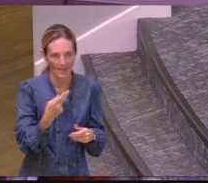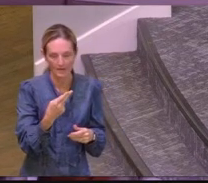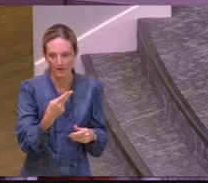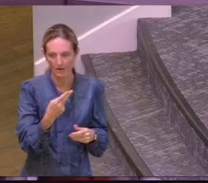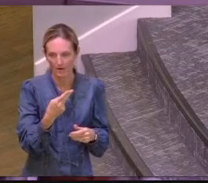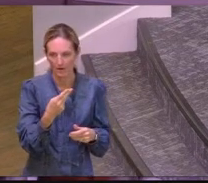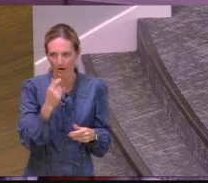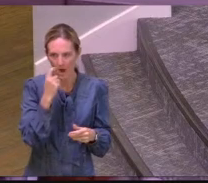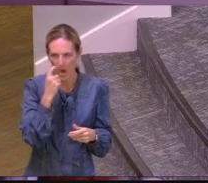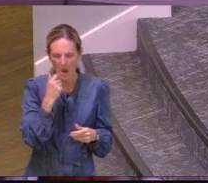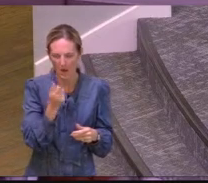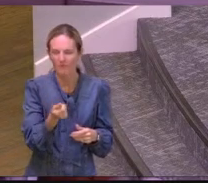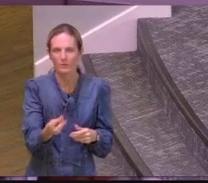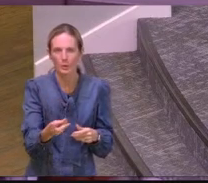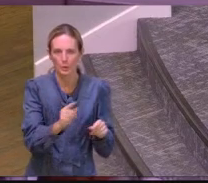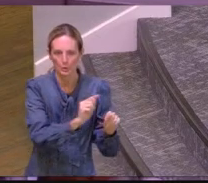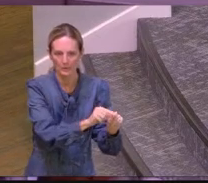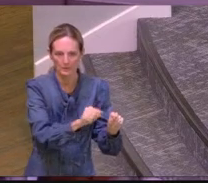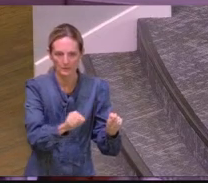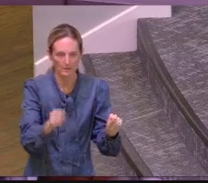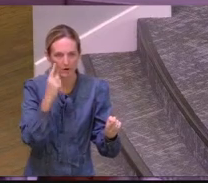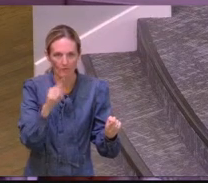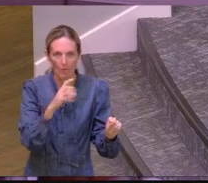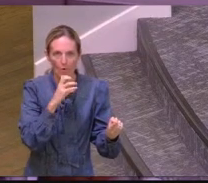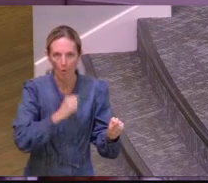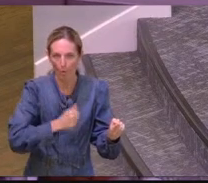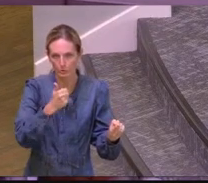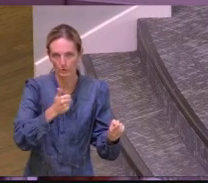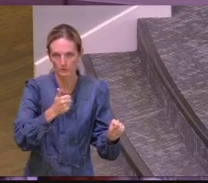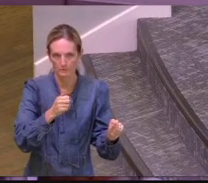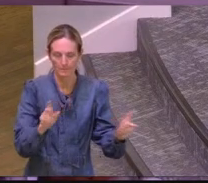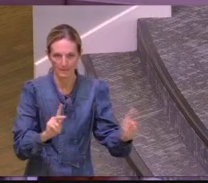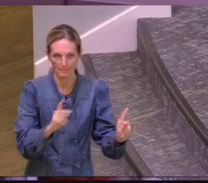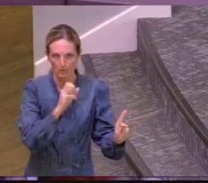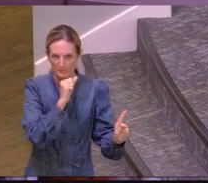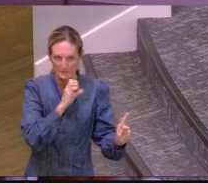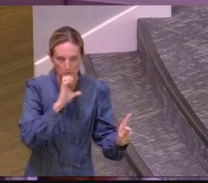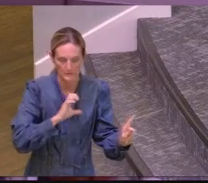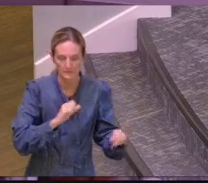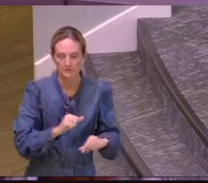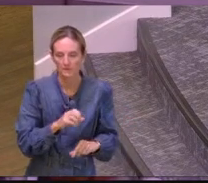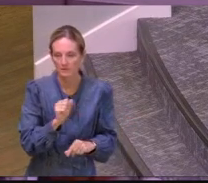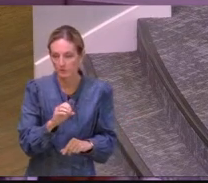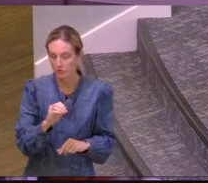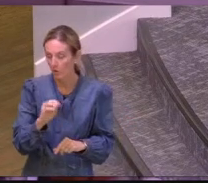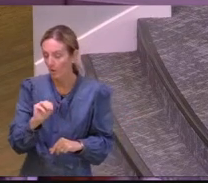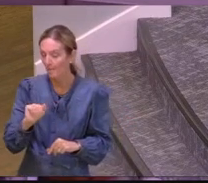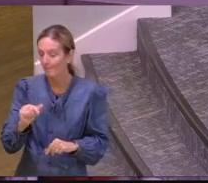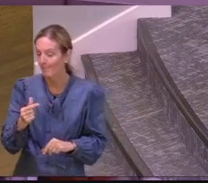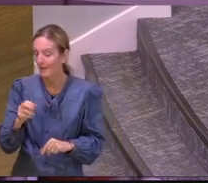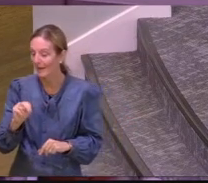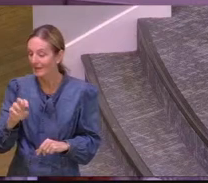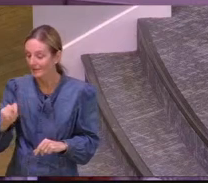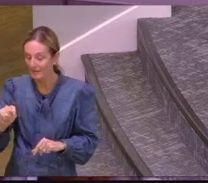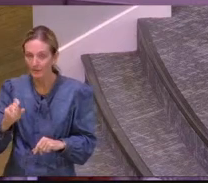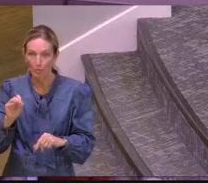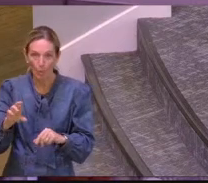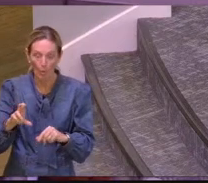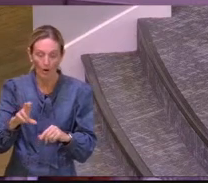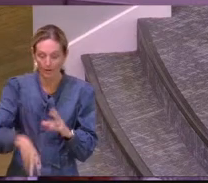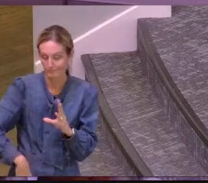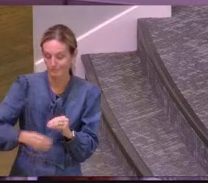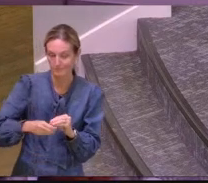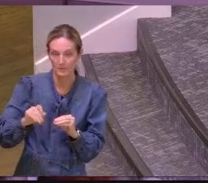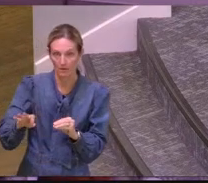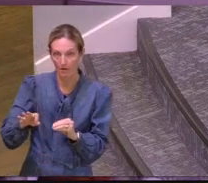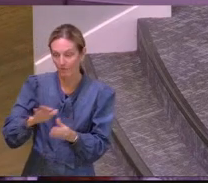yes, a few things for older people. So a magnet school or an extension of the